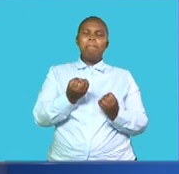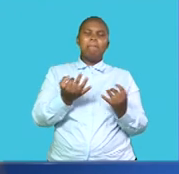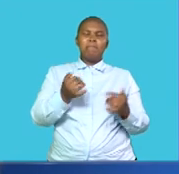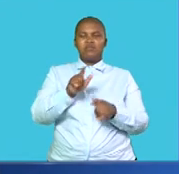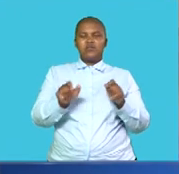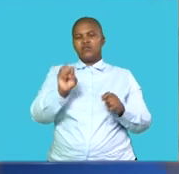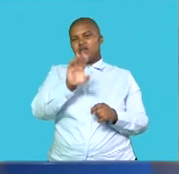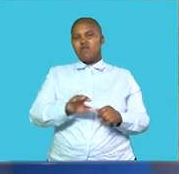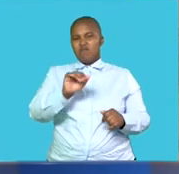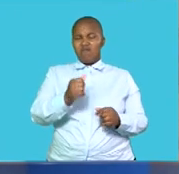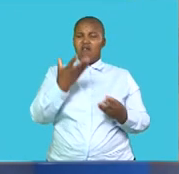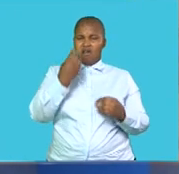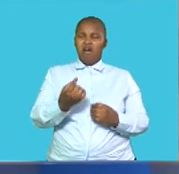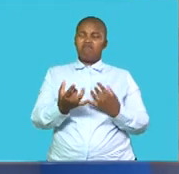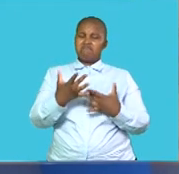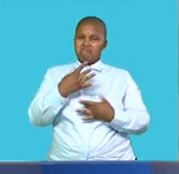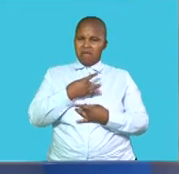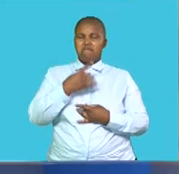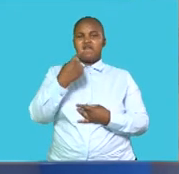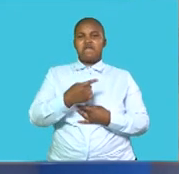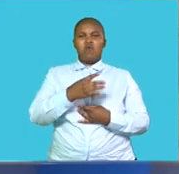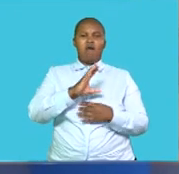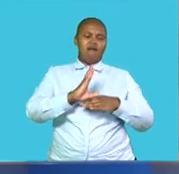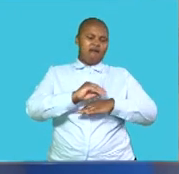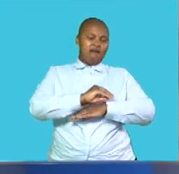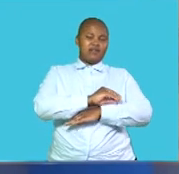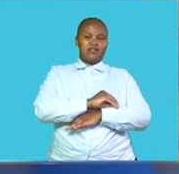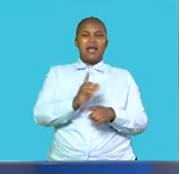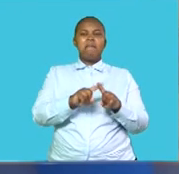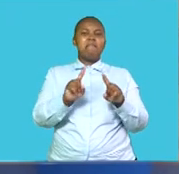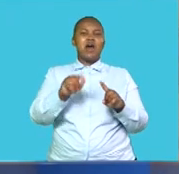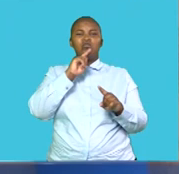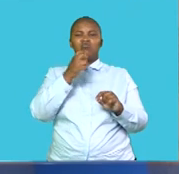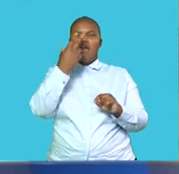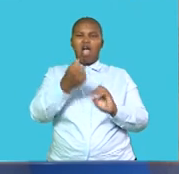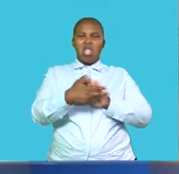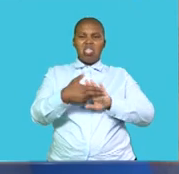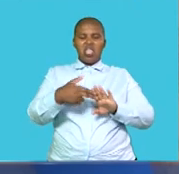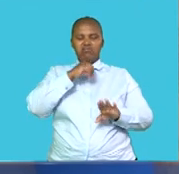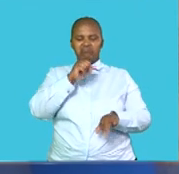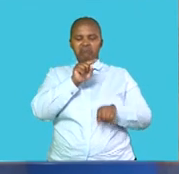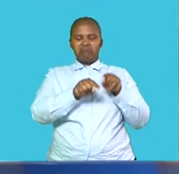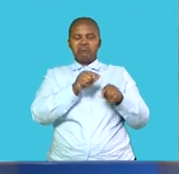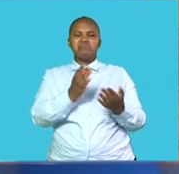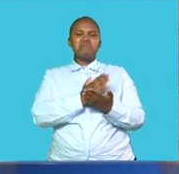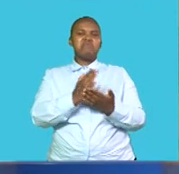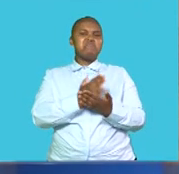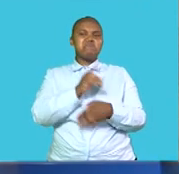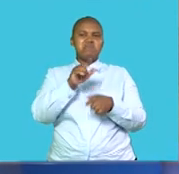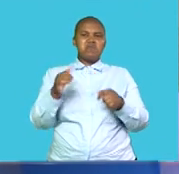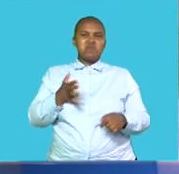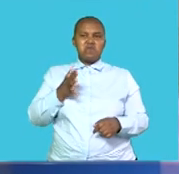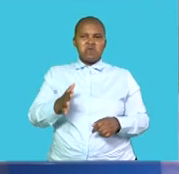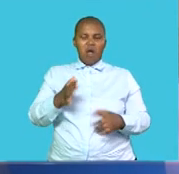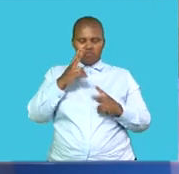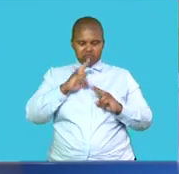And gender-related cancers seem to have some sort of stigma around them where consumers don't want to get checked, they don't want to talk about it.